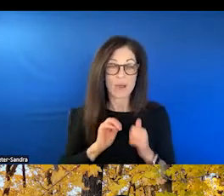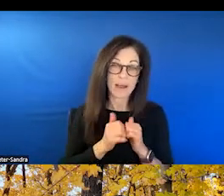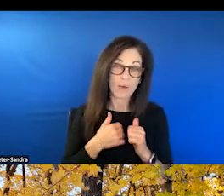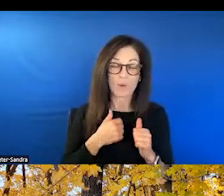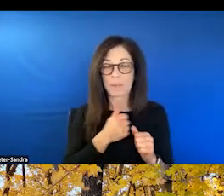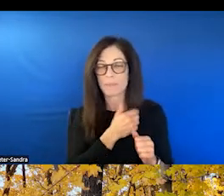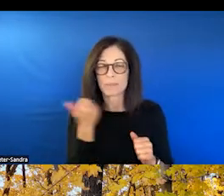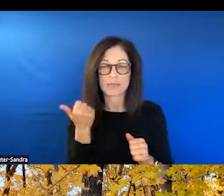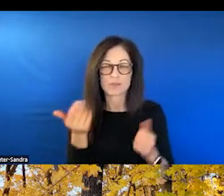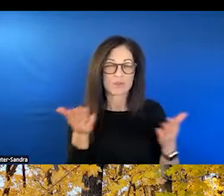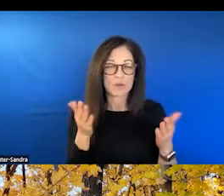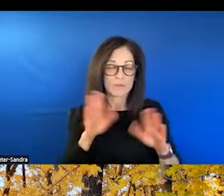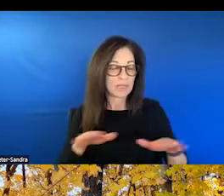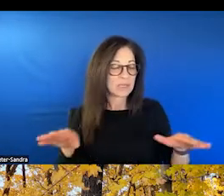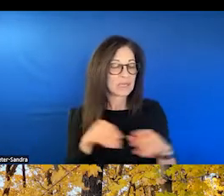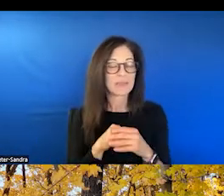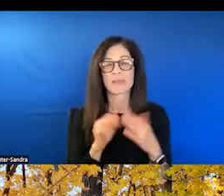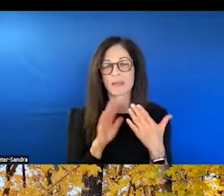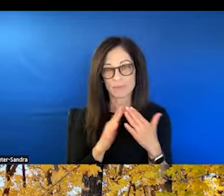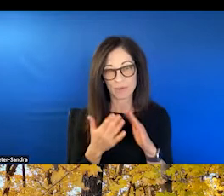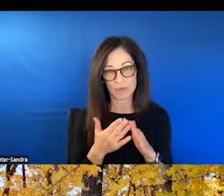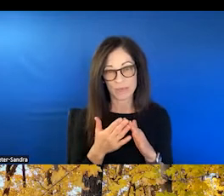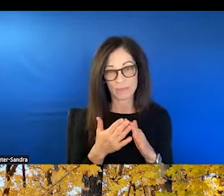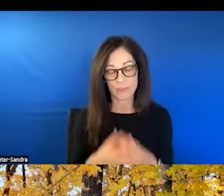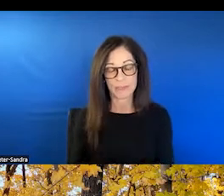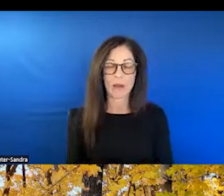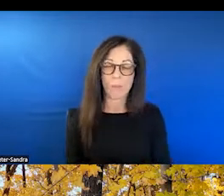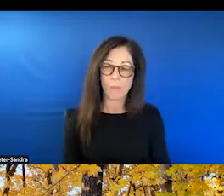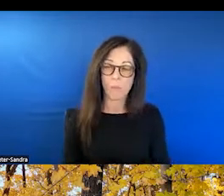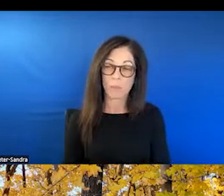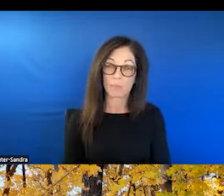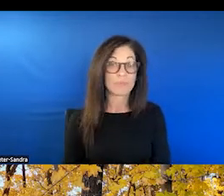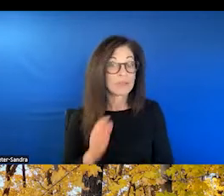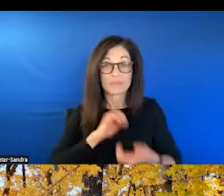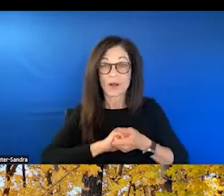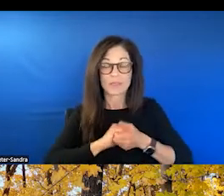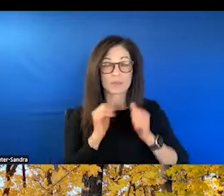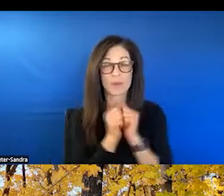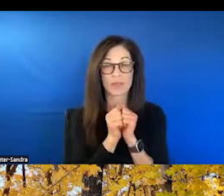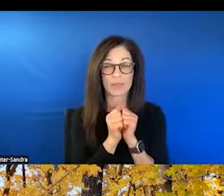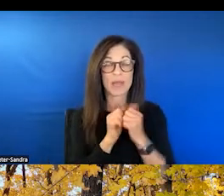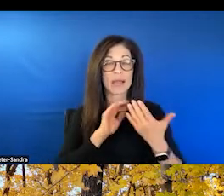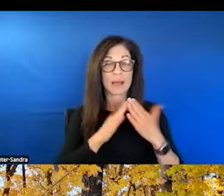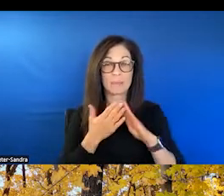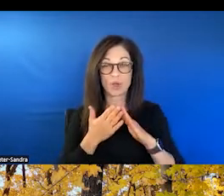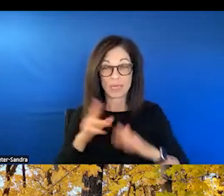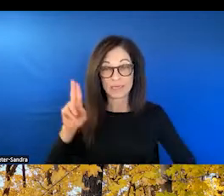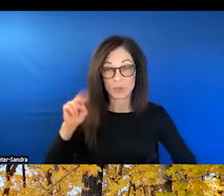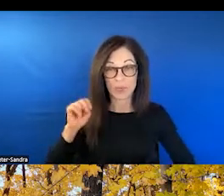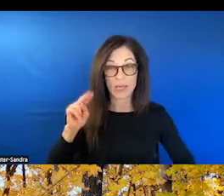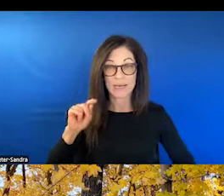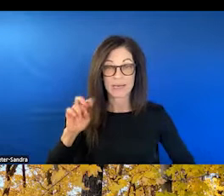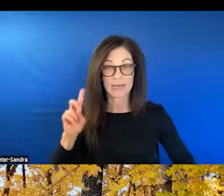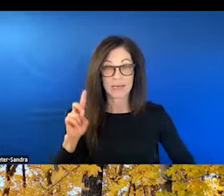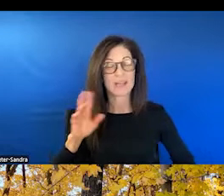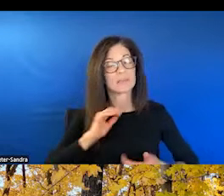best serve kids in the community. So this partnership with Communities United really is a partnership with a